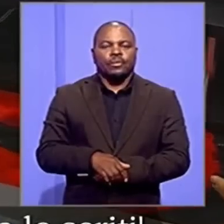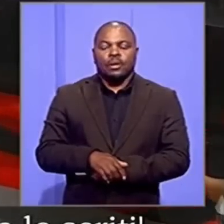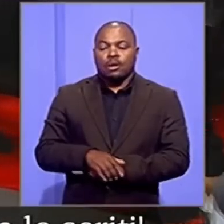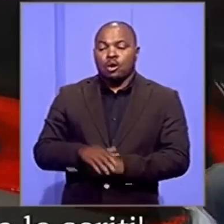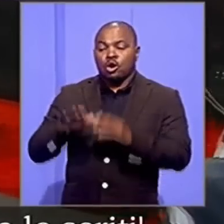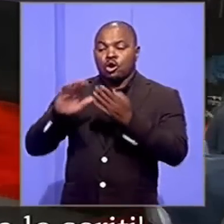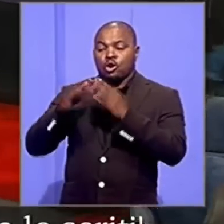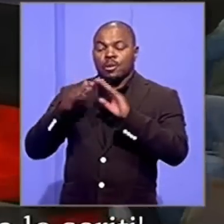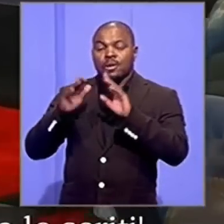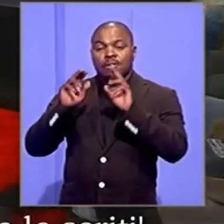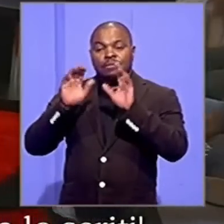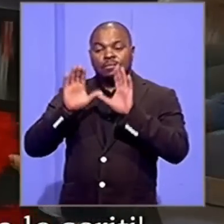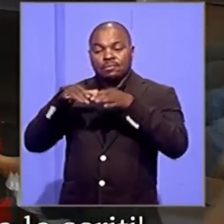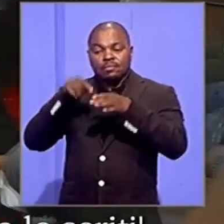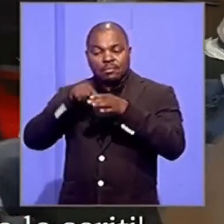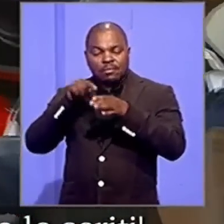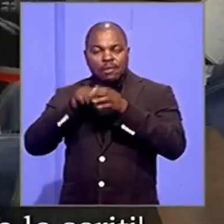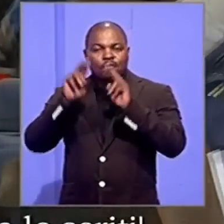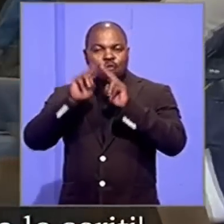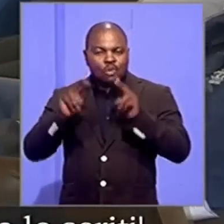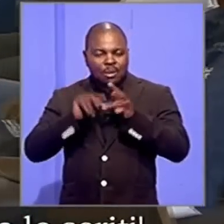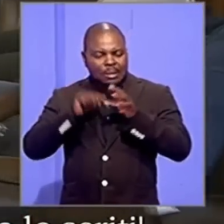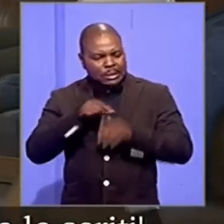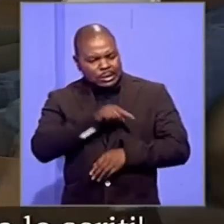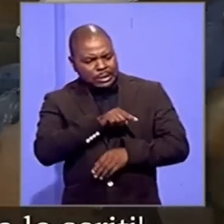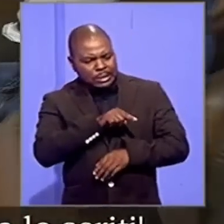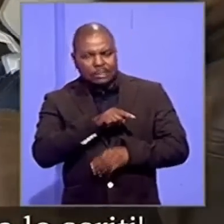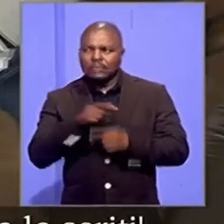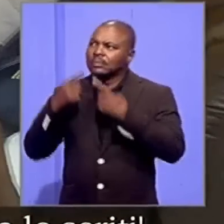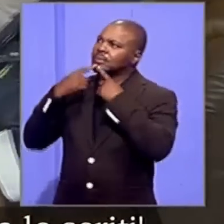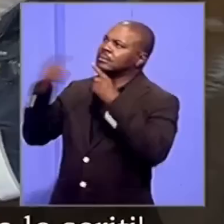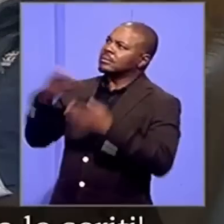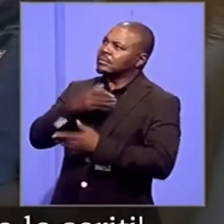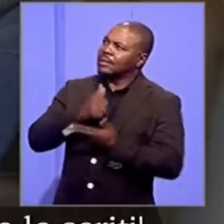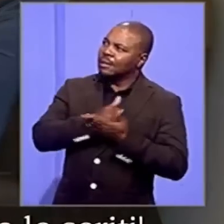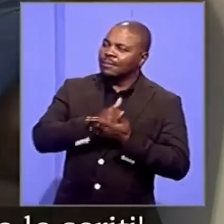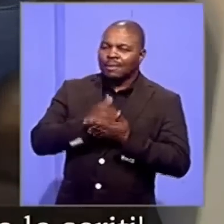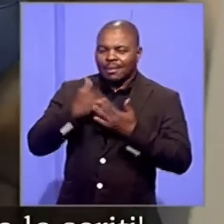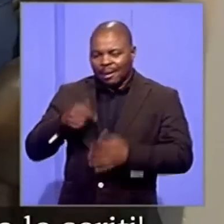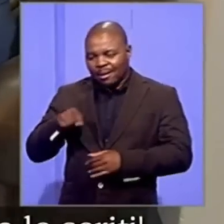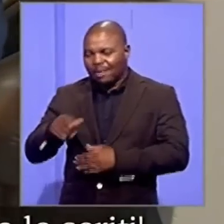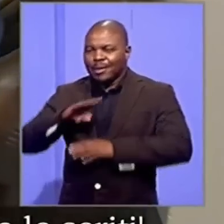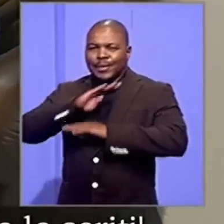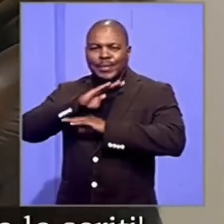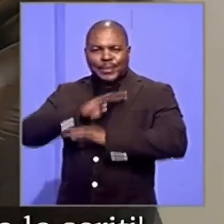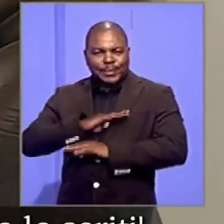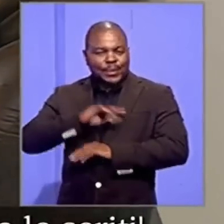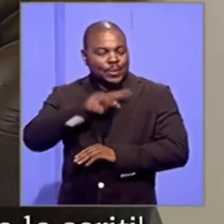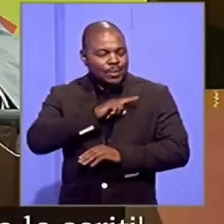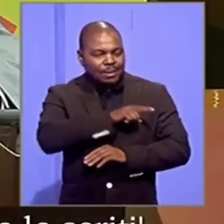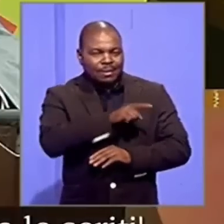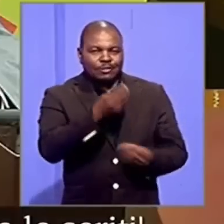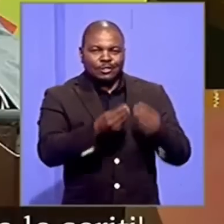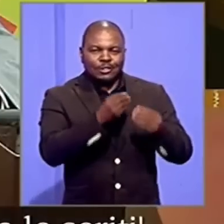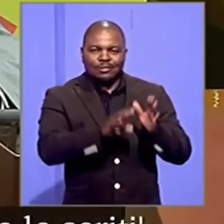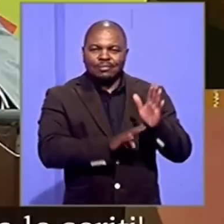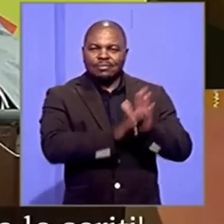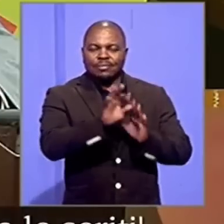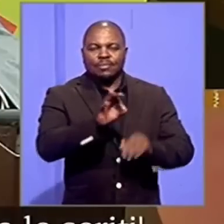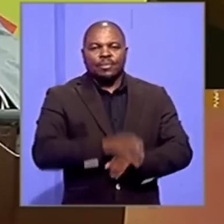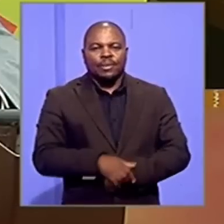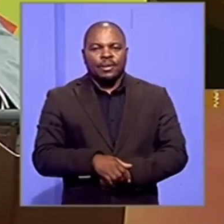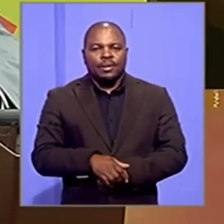yeo e hlabilego mokgoši ge e bona seemo sa bana ba e re e mollogile gore mafelelong bana ba maphelo a bona a fetogile. Tloga re bona e le